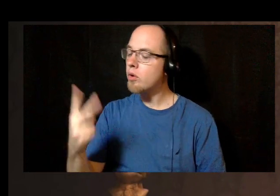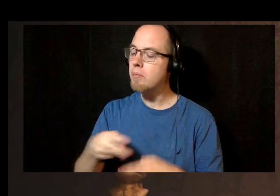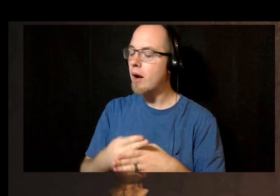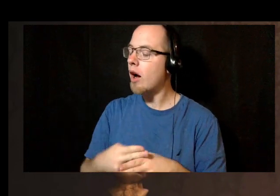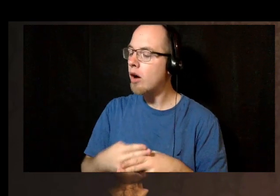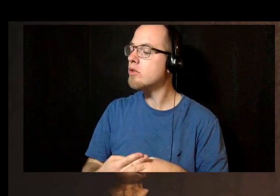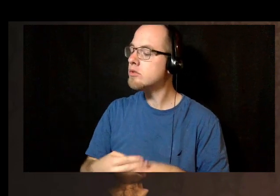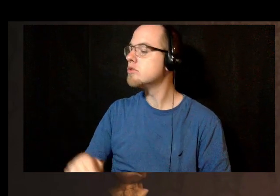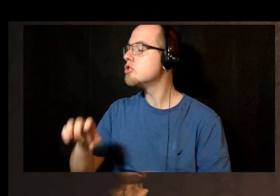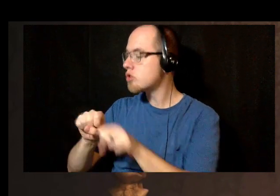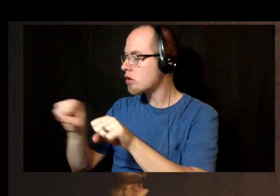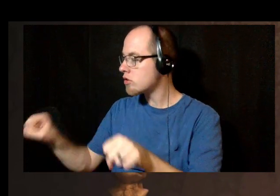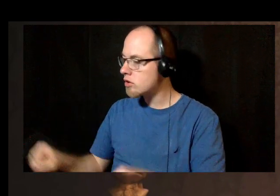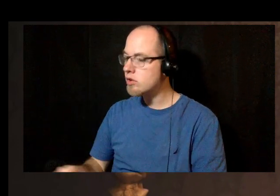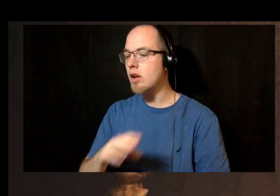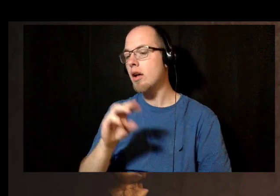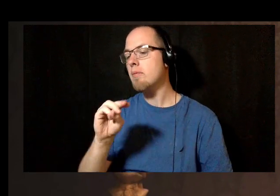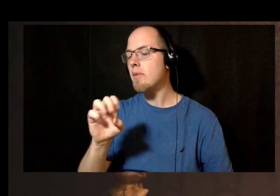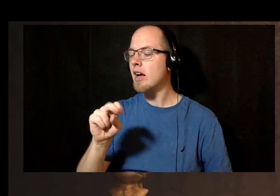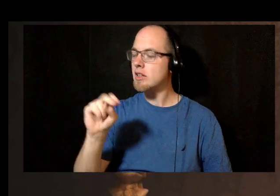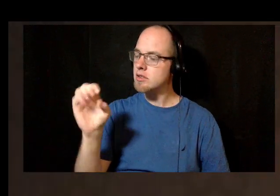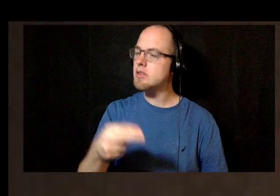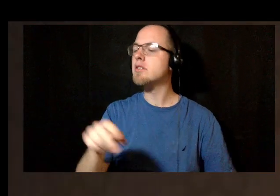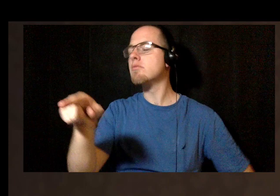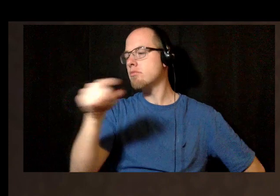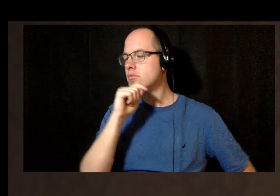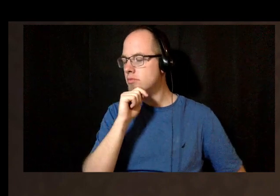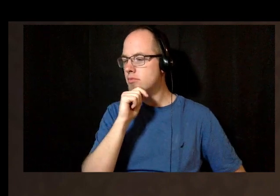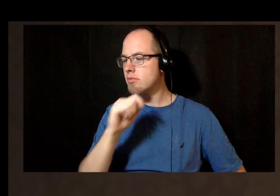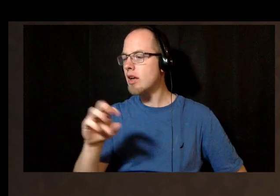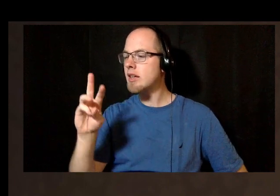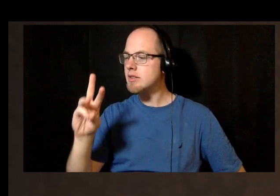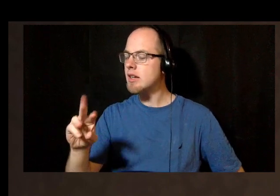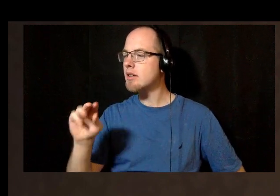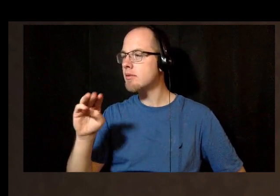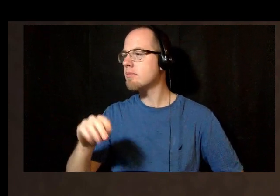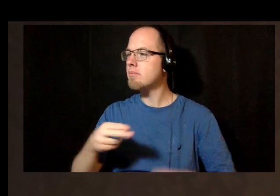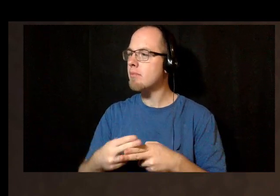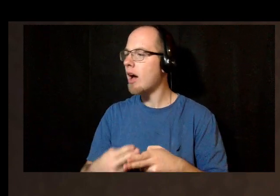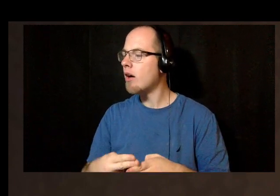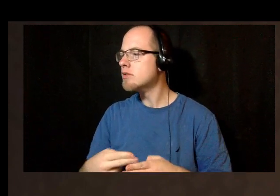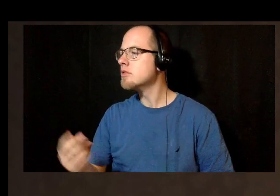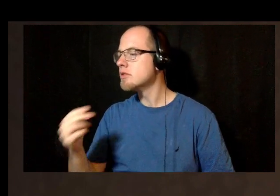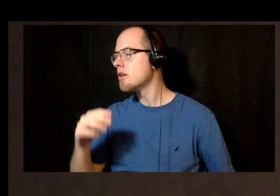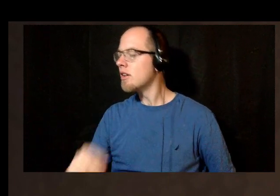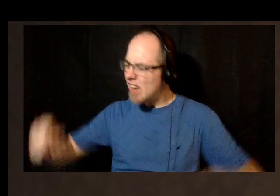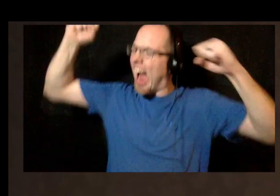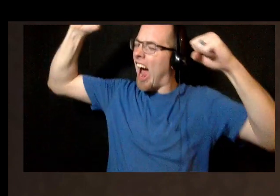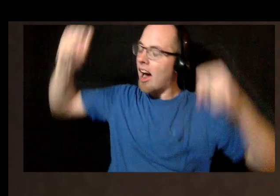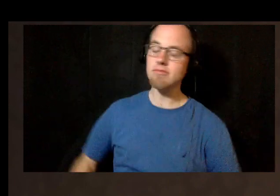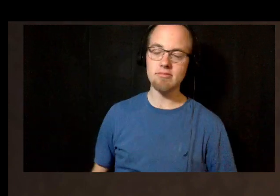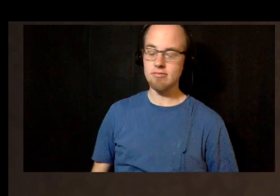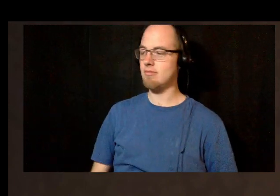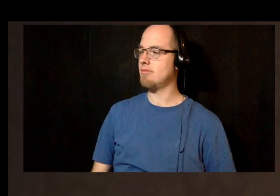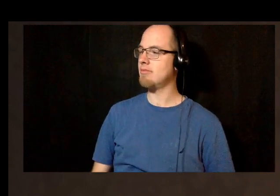and some pound of mince and that'd be £6.50. Woo!